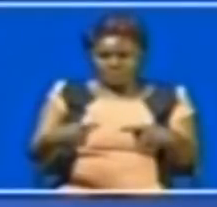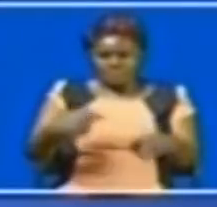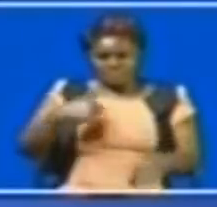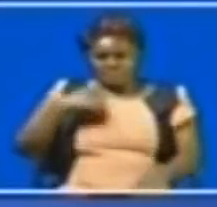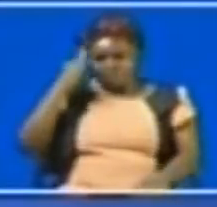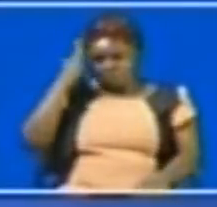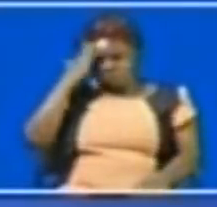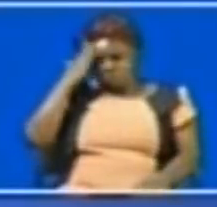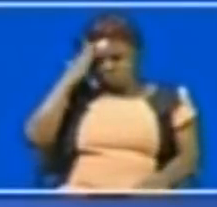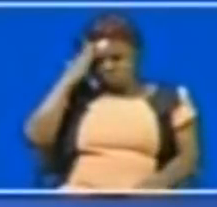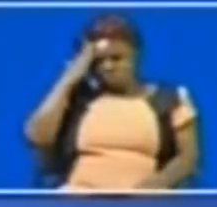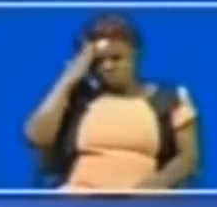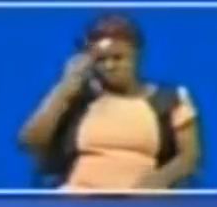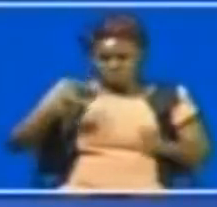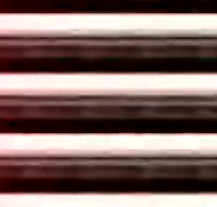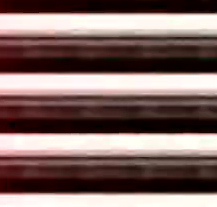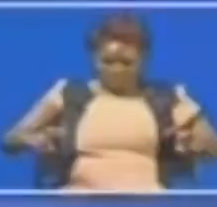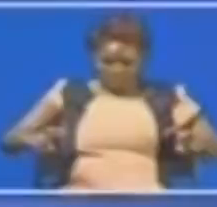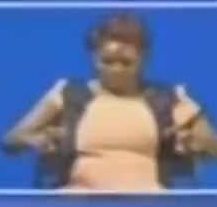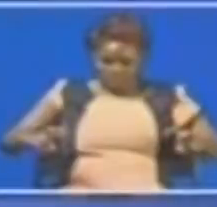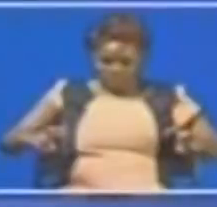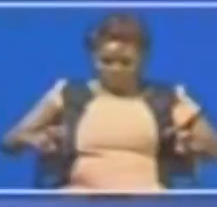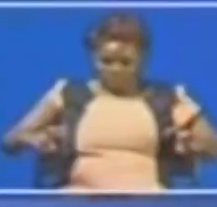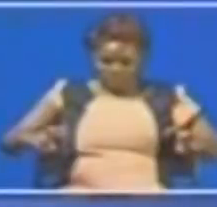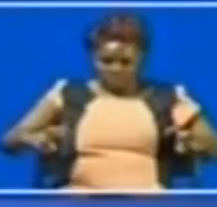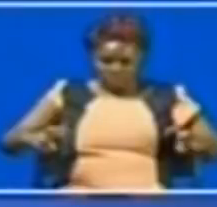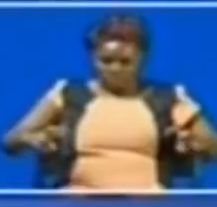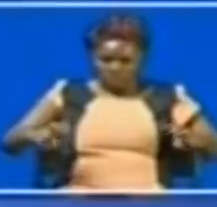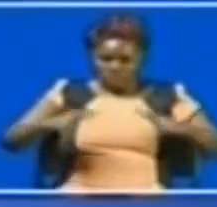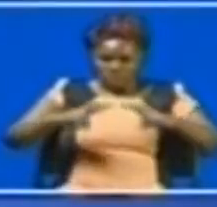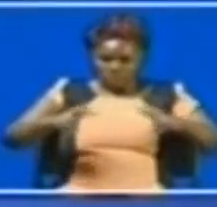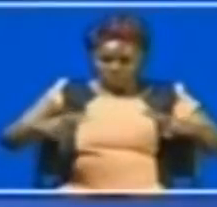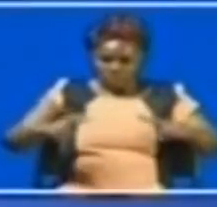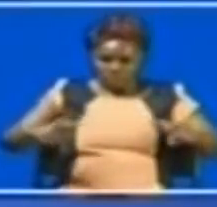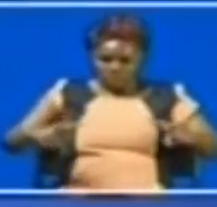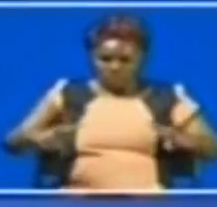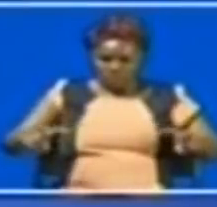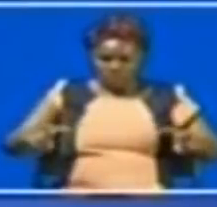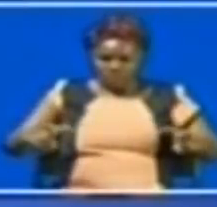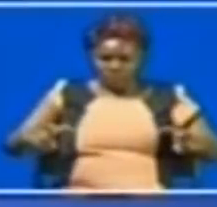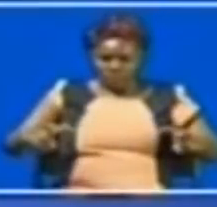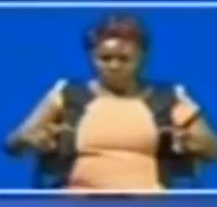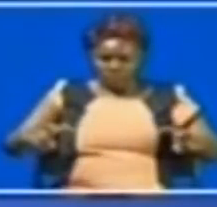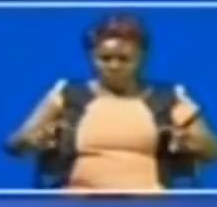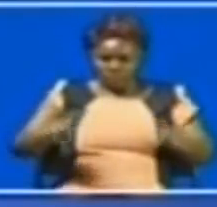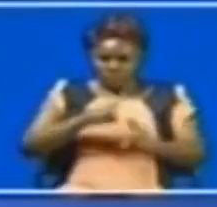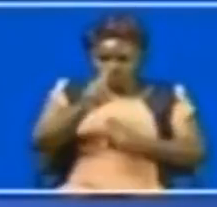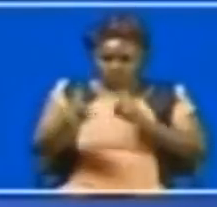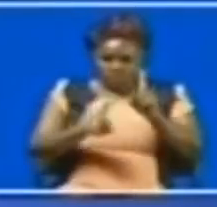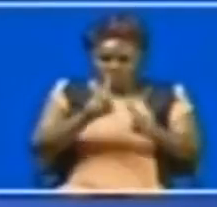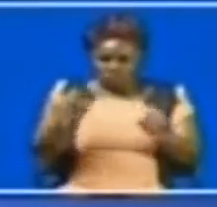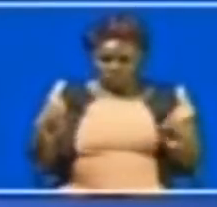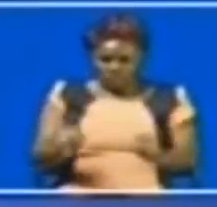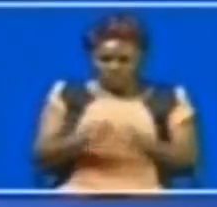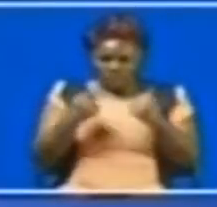I know that there were investigations that were conducted, or they were being conducted. There were interviews that were